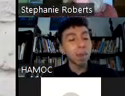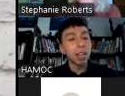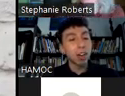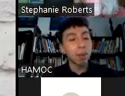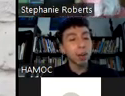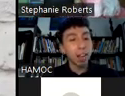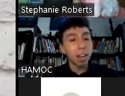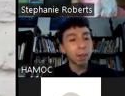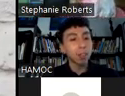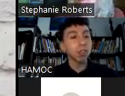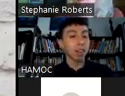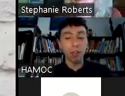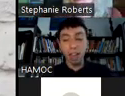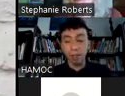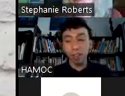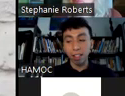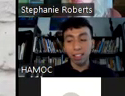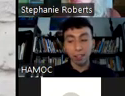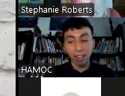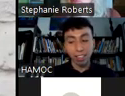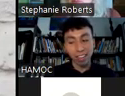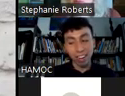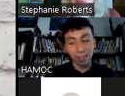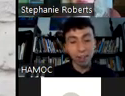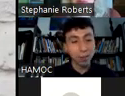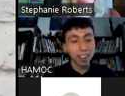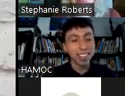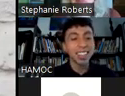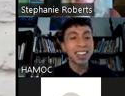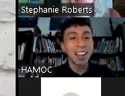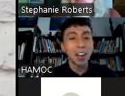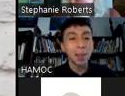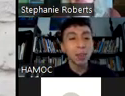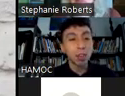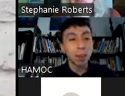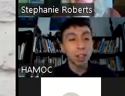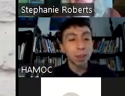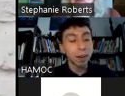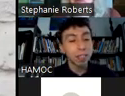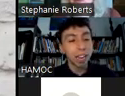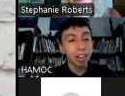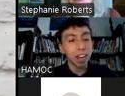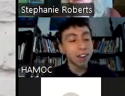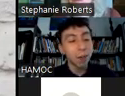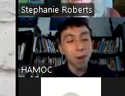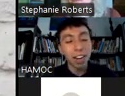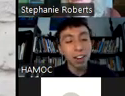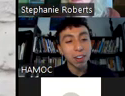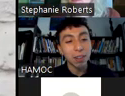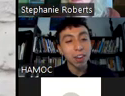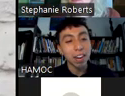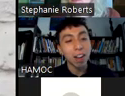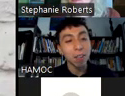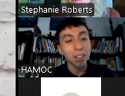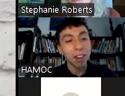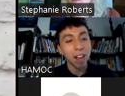like this, it took me a little bit of time. This is, you know, I have a list of things that like, I don't know what this was. This one took me a little bit of time because I don't know why I